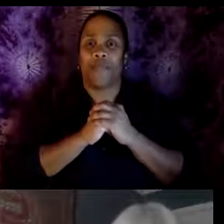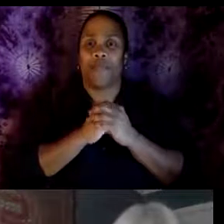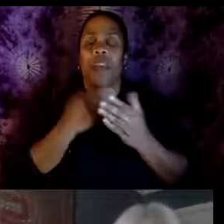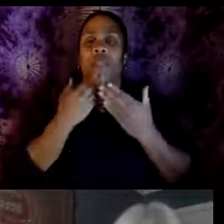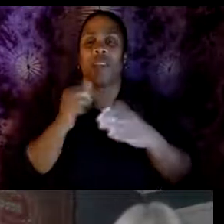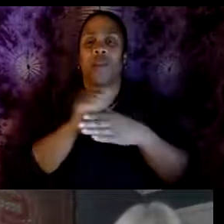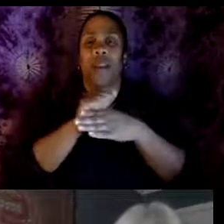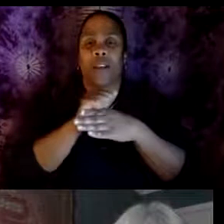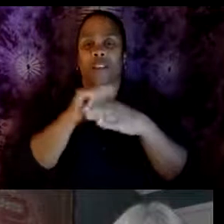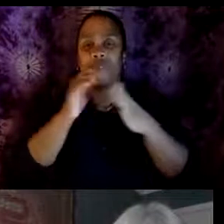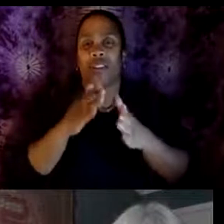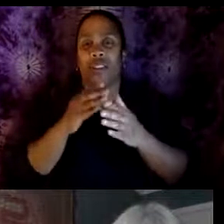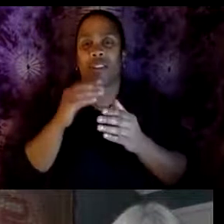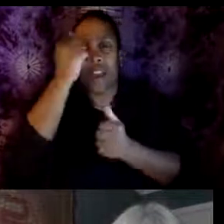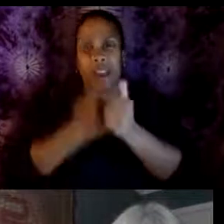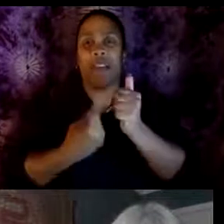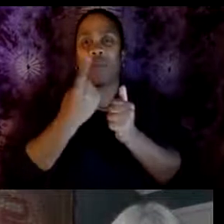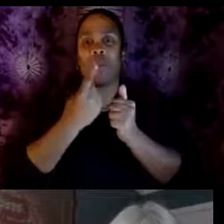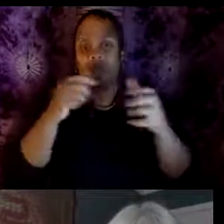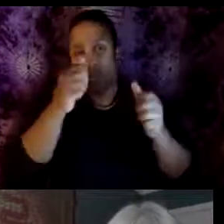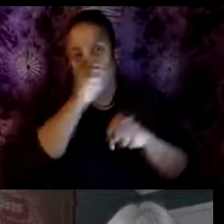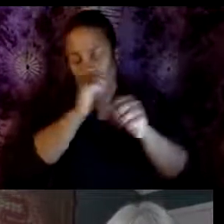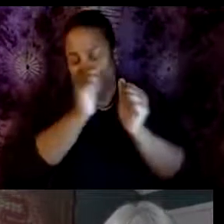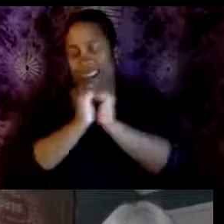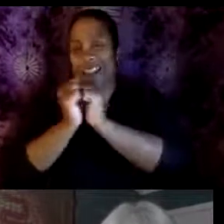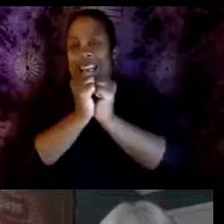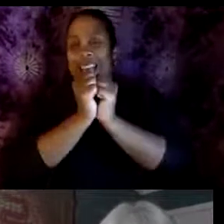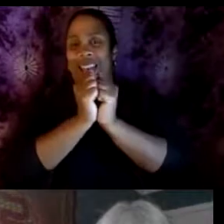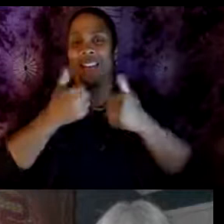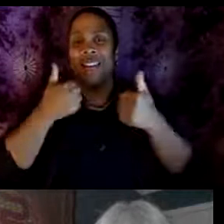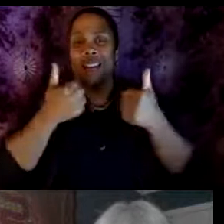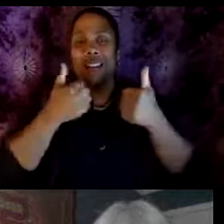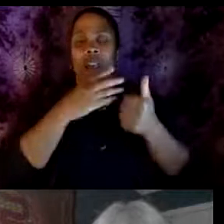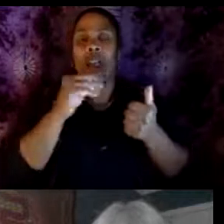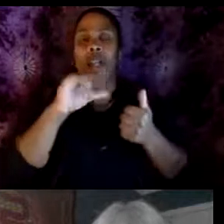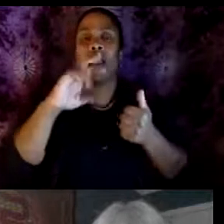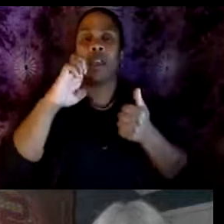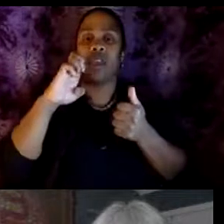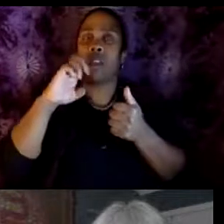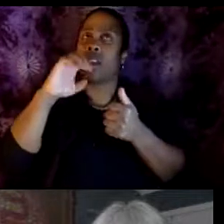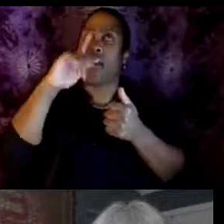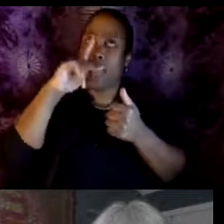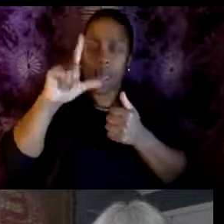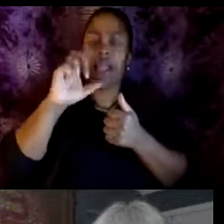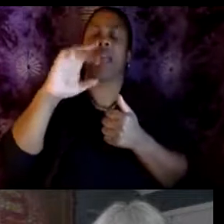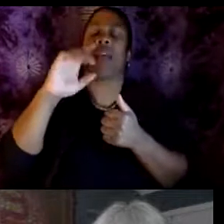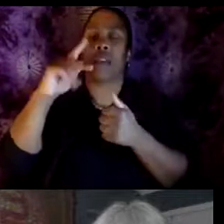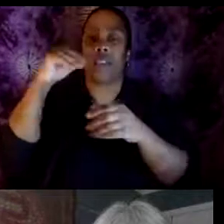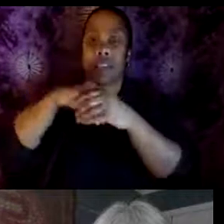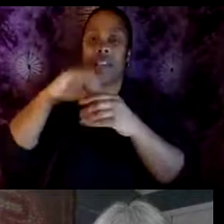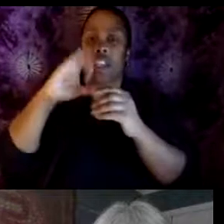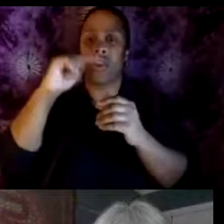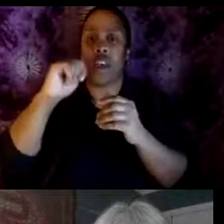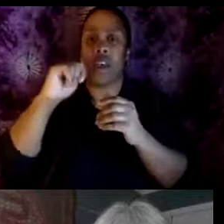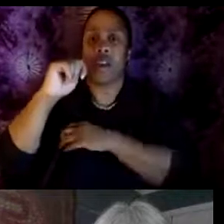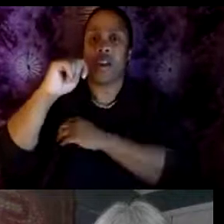practitioners, all of us doing this together. All right, and the link is in the chat again. And I appreciate people jumping in and